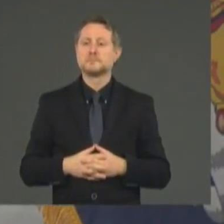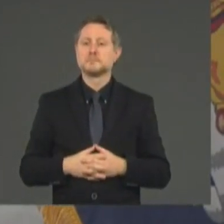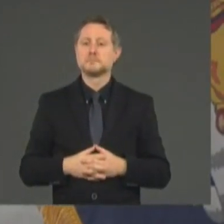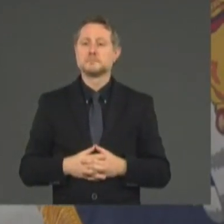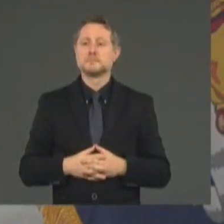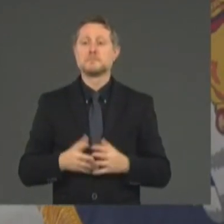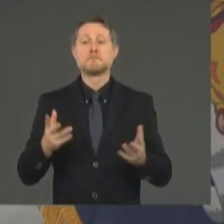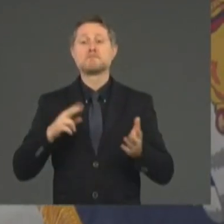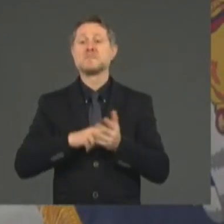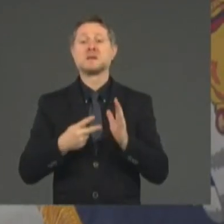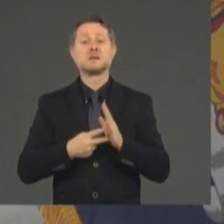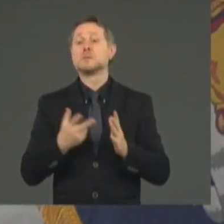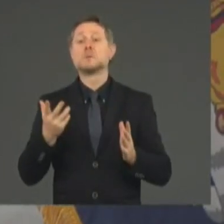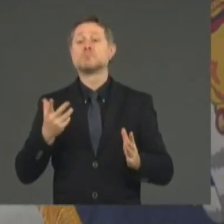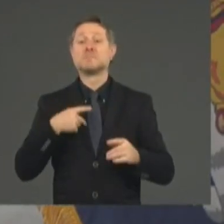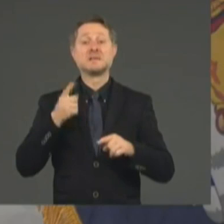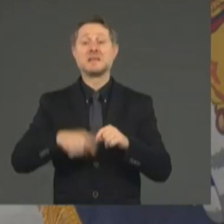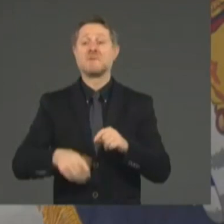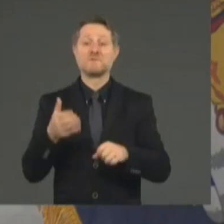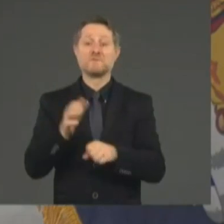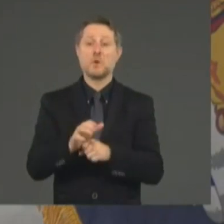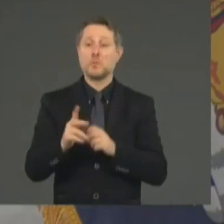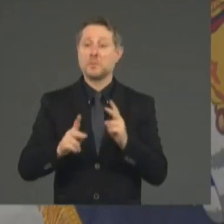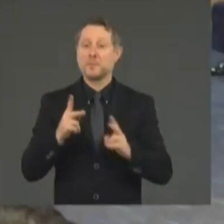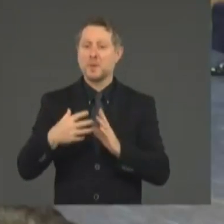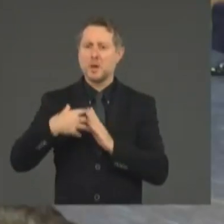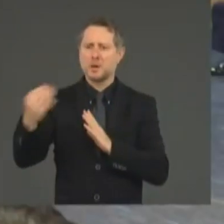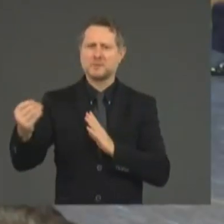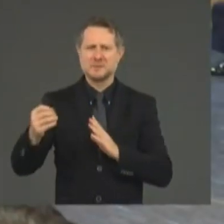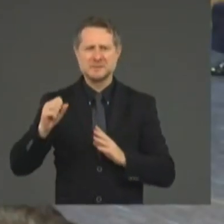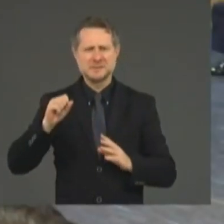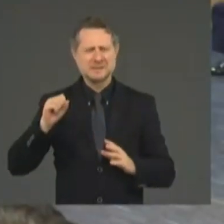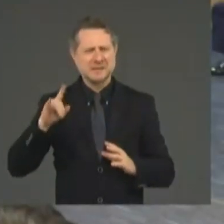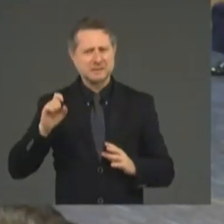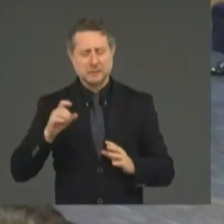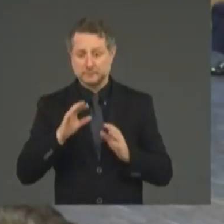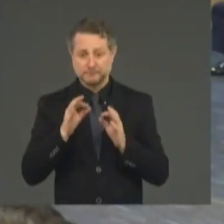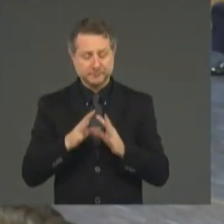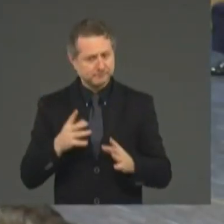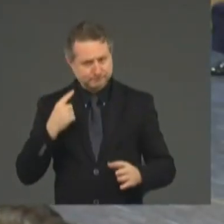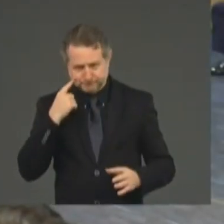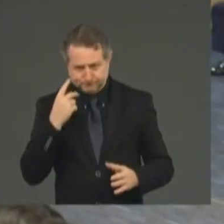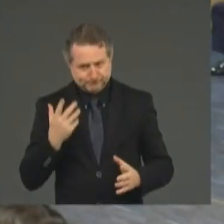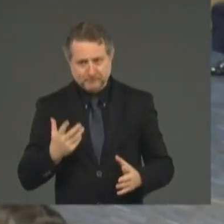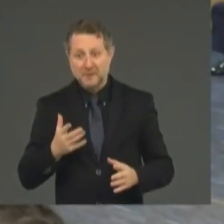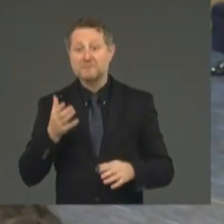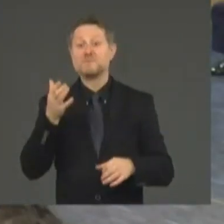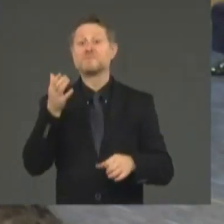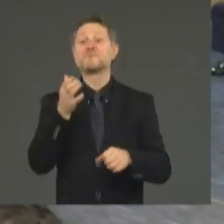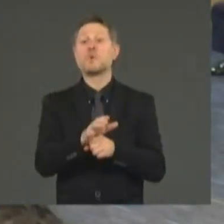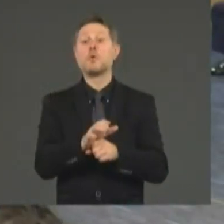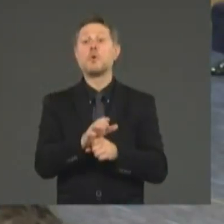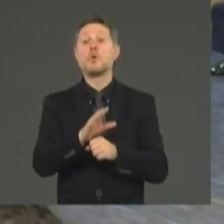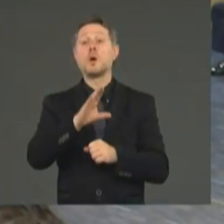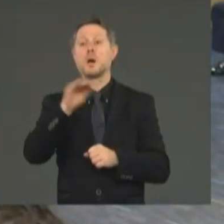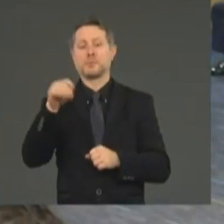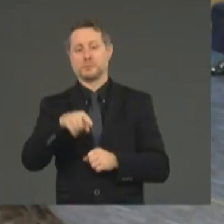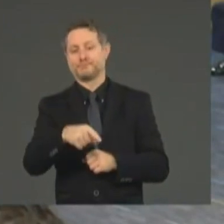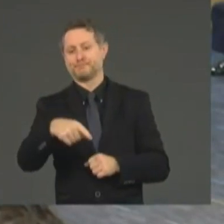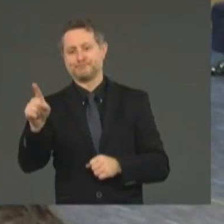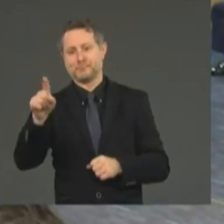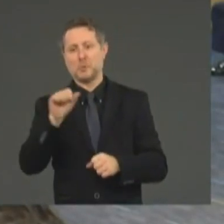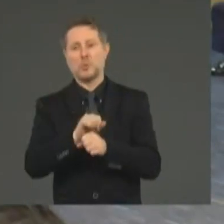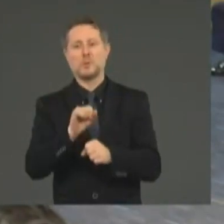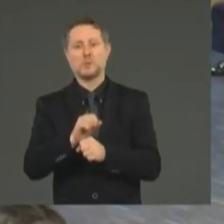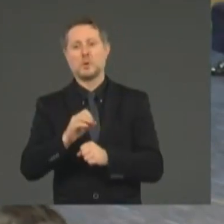to work off-site? They complain that by forcing some of their employees to go home to work off-site, they're calling it an